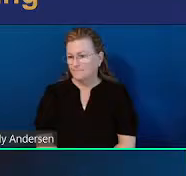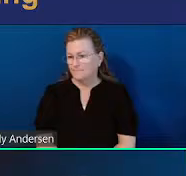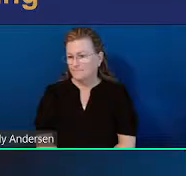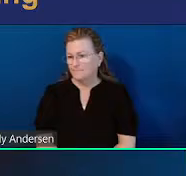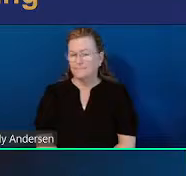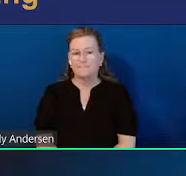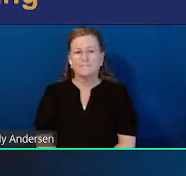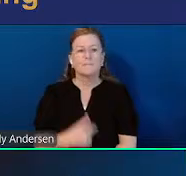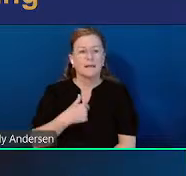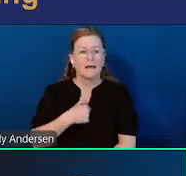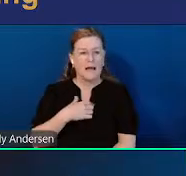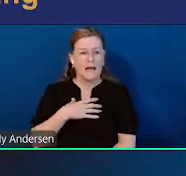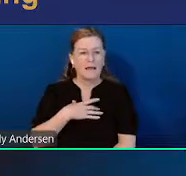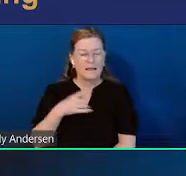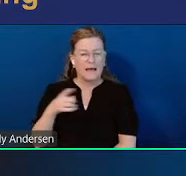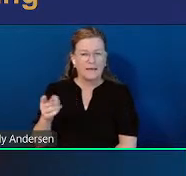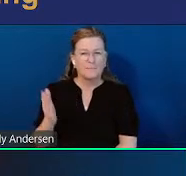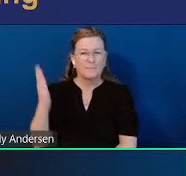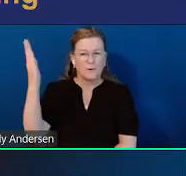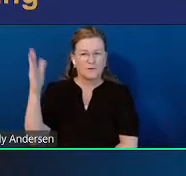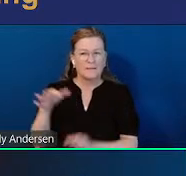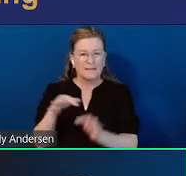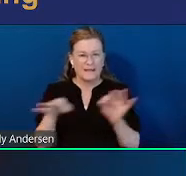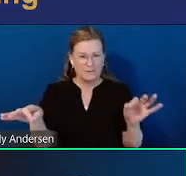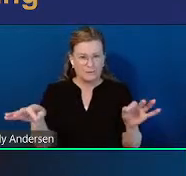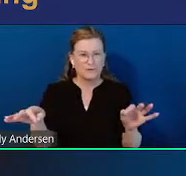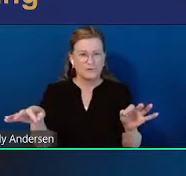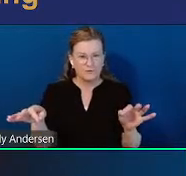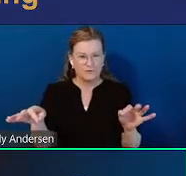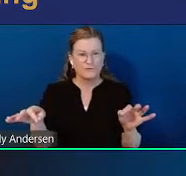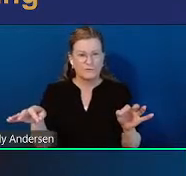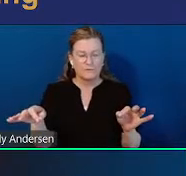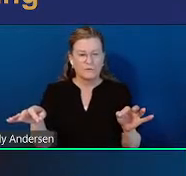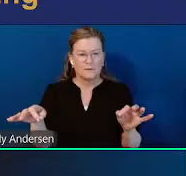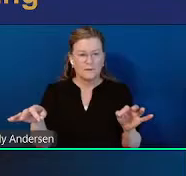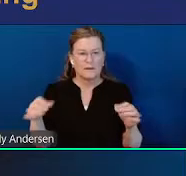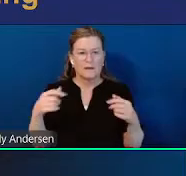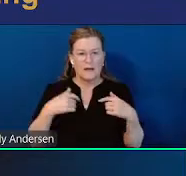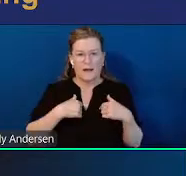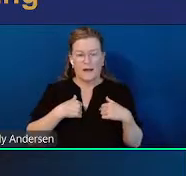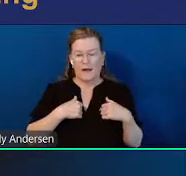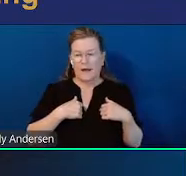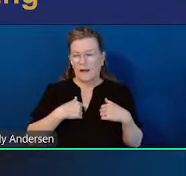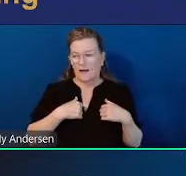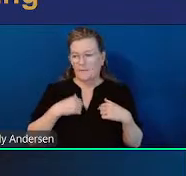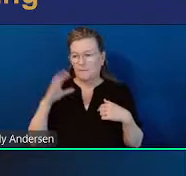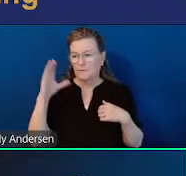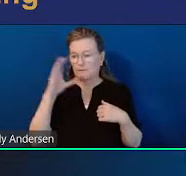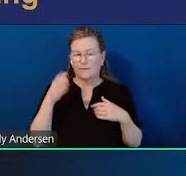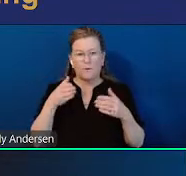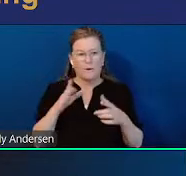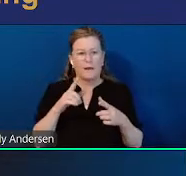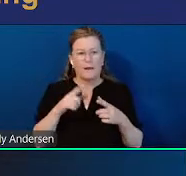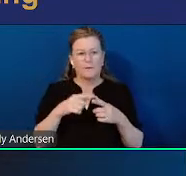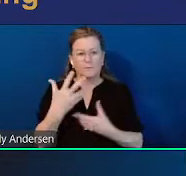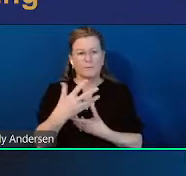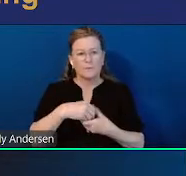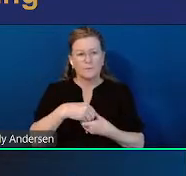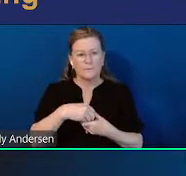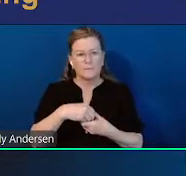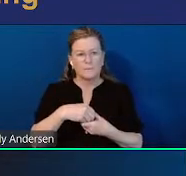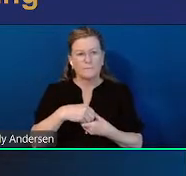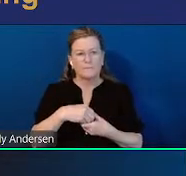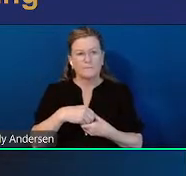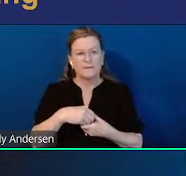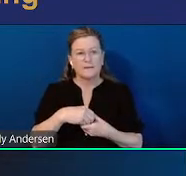I like this motion language, and I'm looking for a way to incorporate